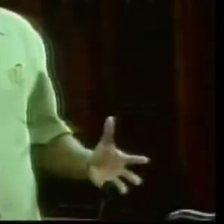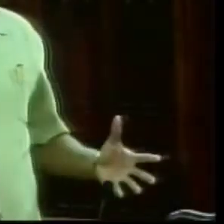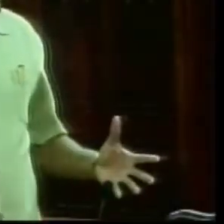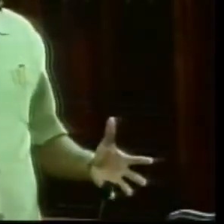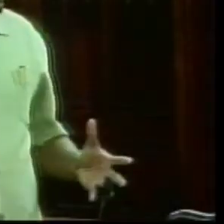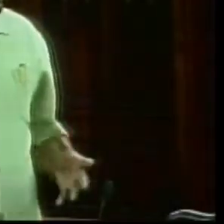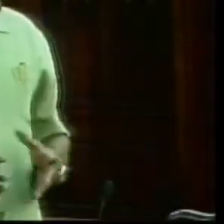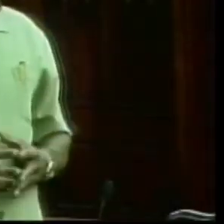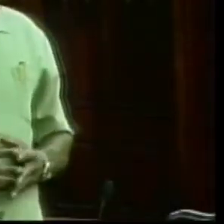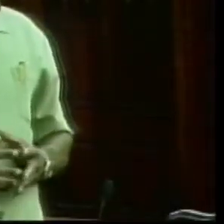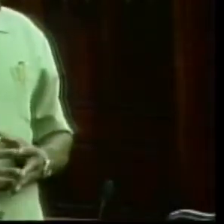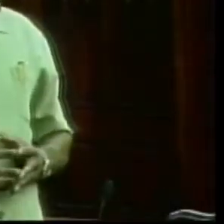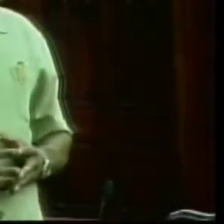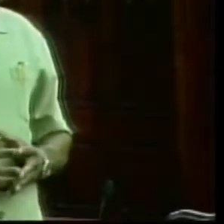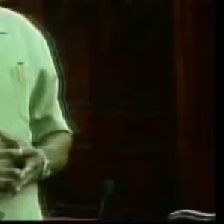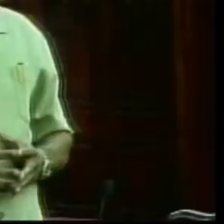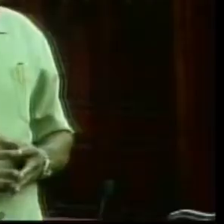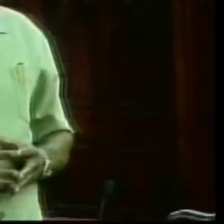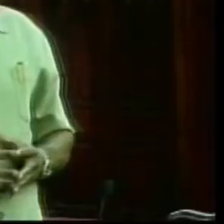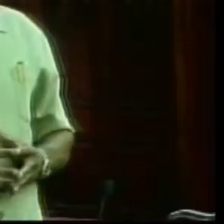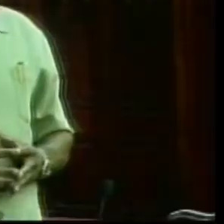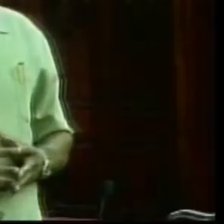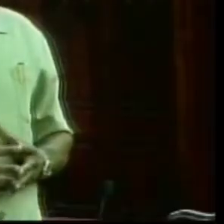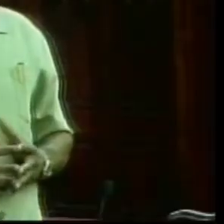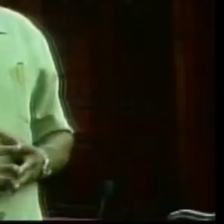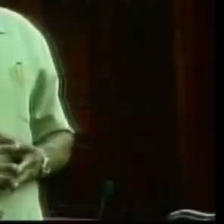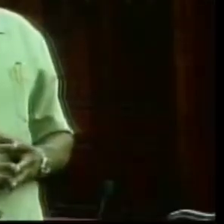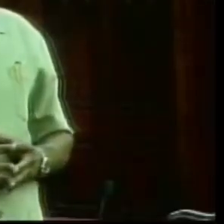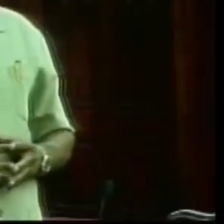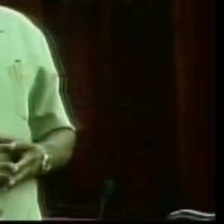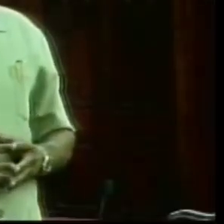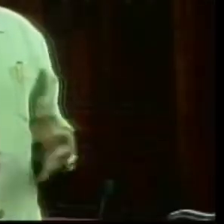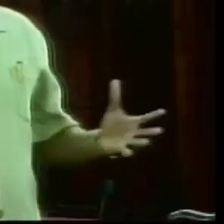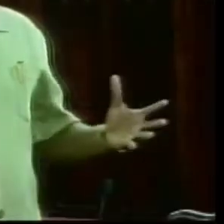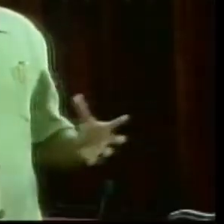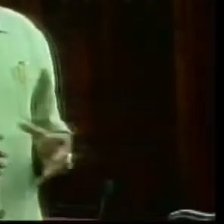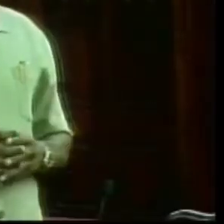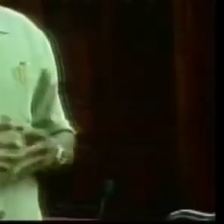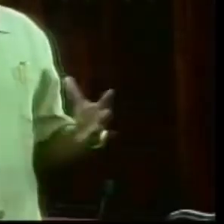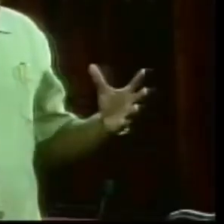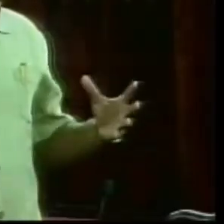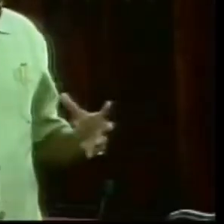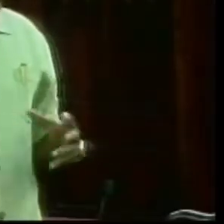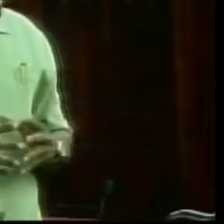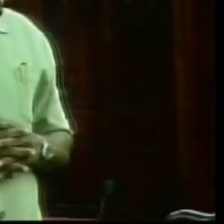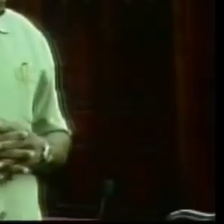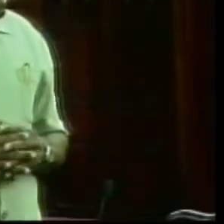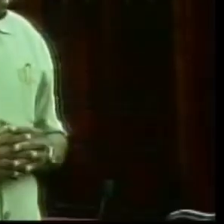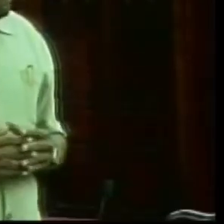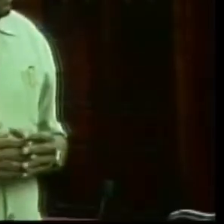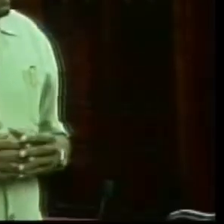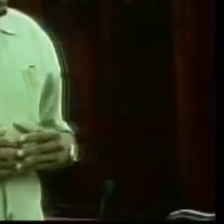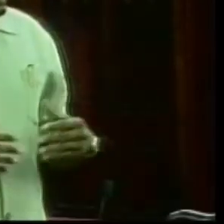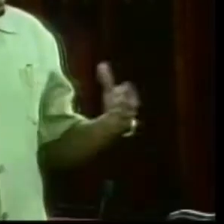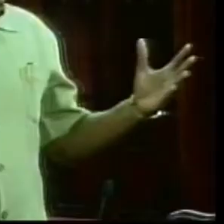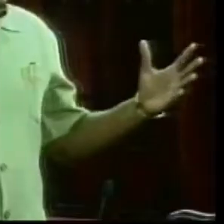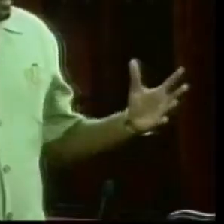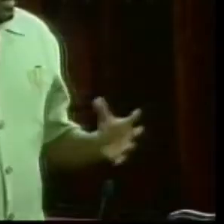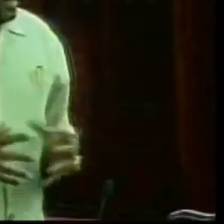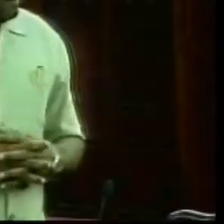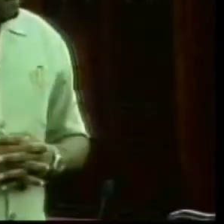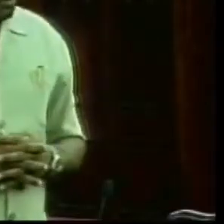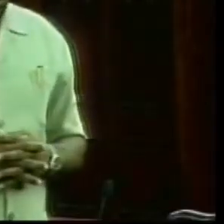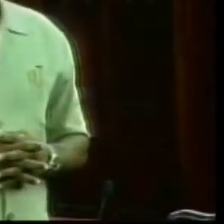well paid in their chosen endeavors. We're talking tailors and bodywork men and people in,